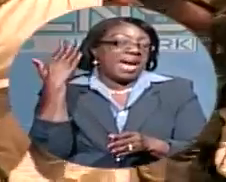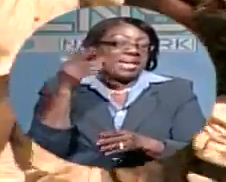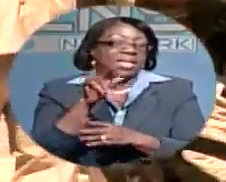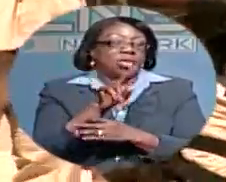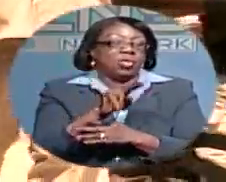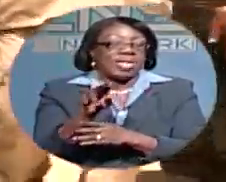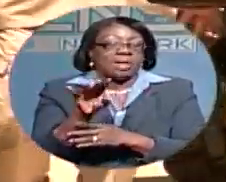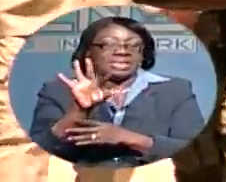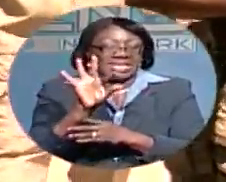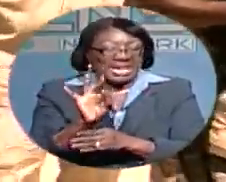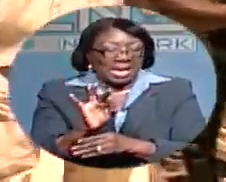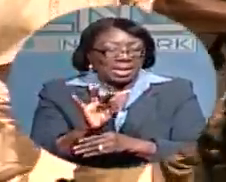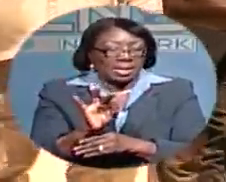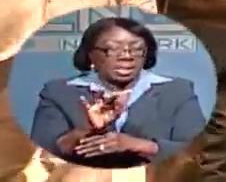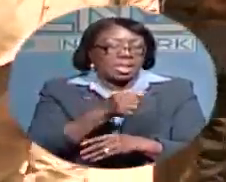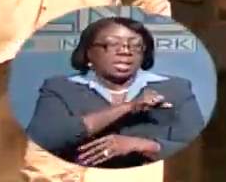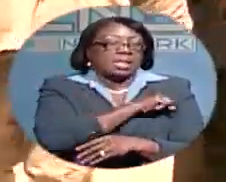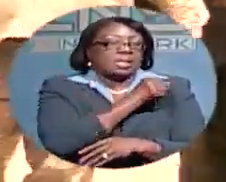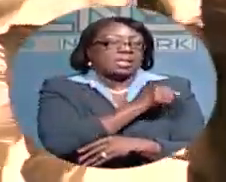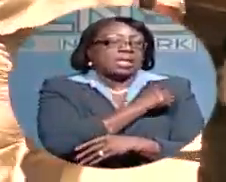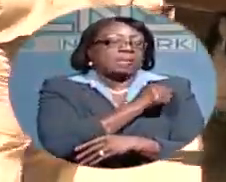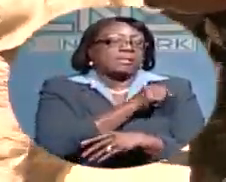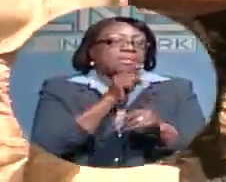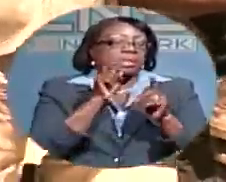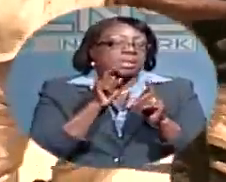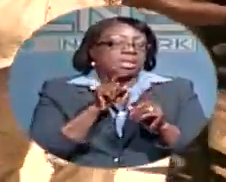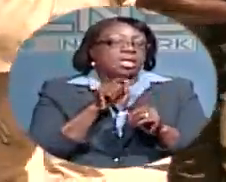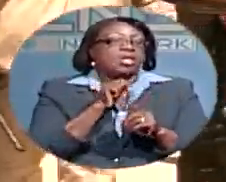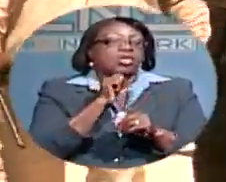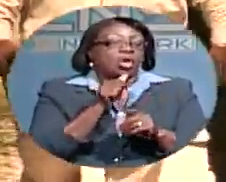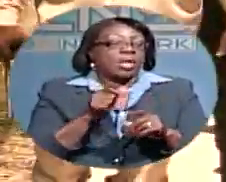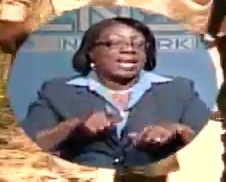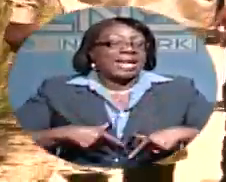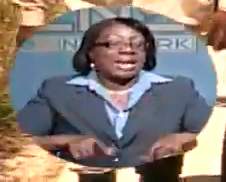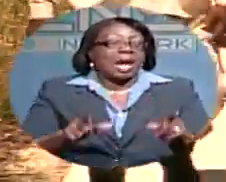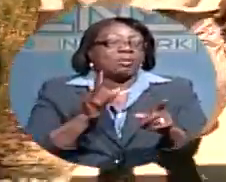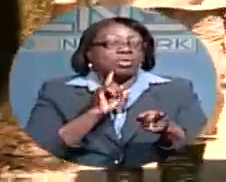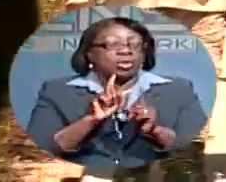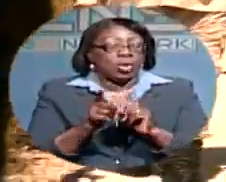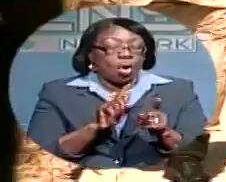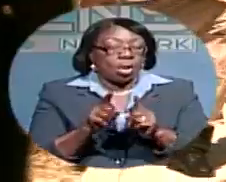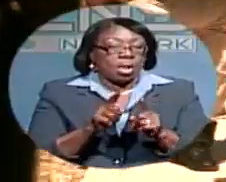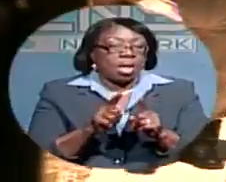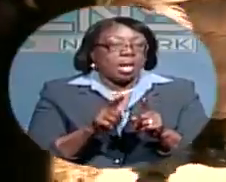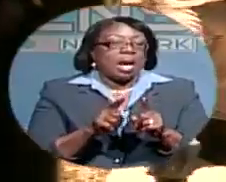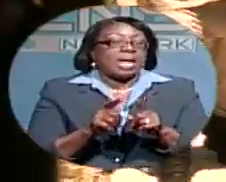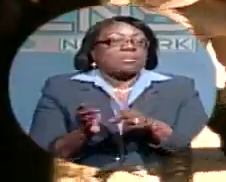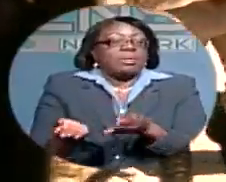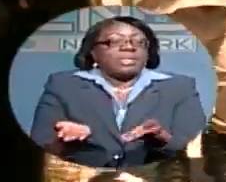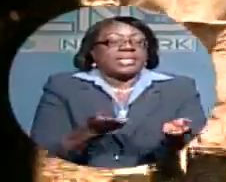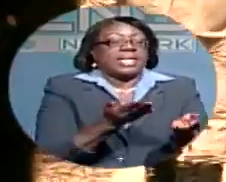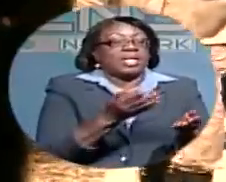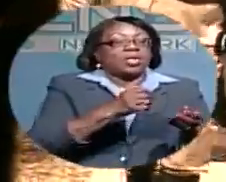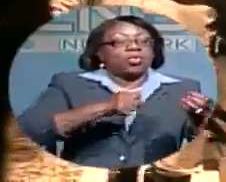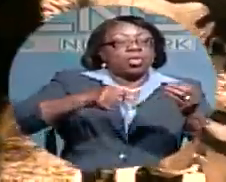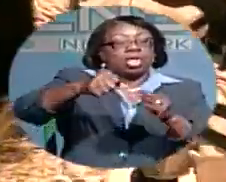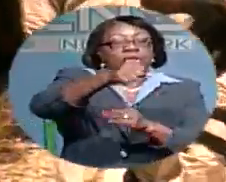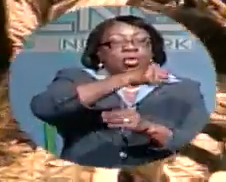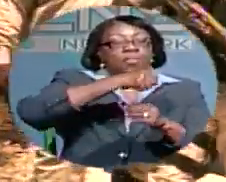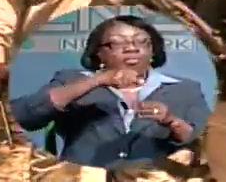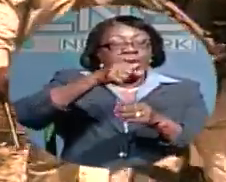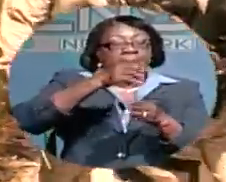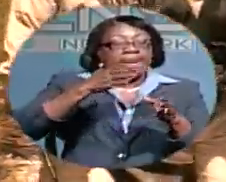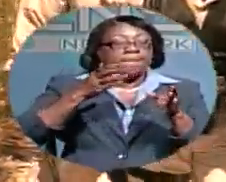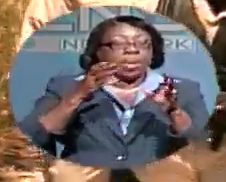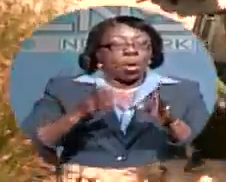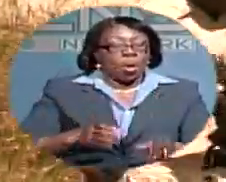not required to enter a plea, and the prosecutor indicated that the case will be fast-tracked to Supreme Court by voluntary bill of indictment. Following